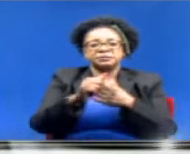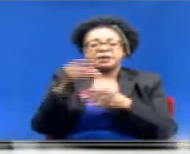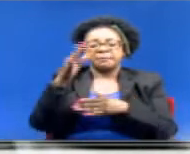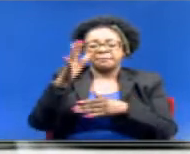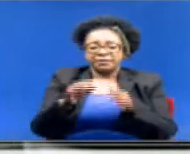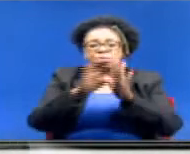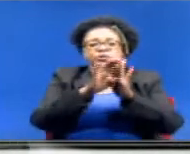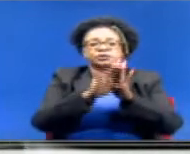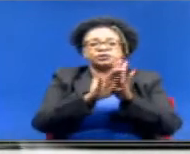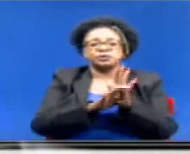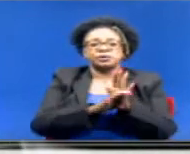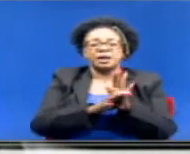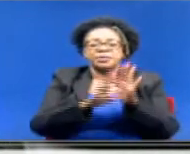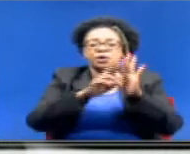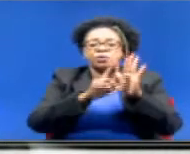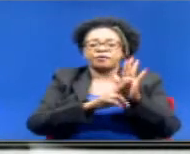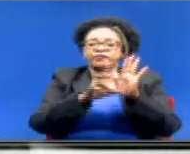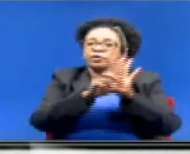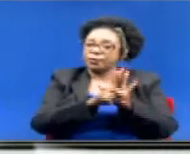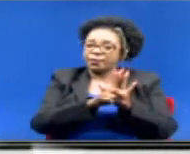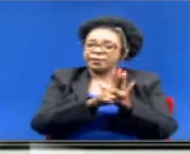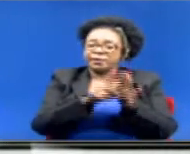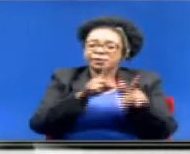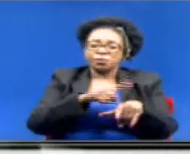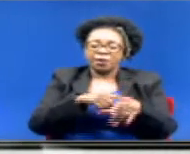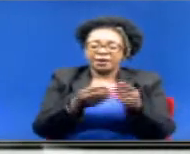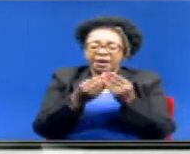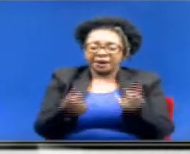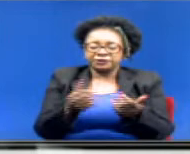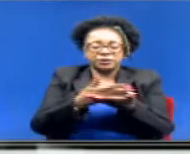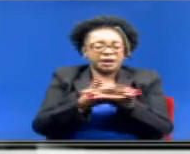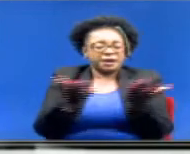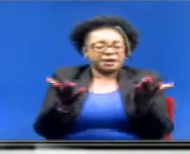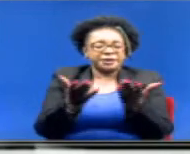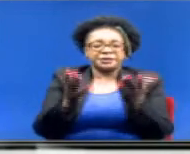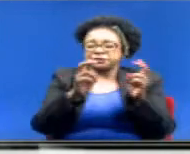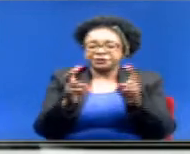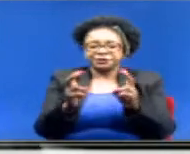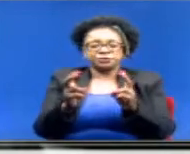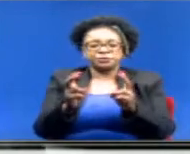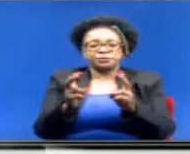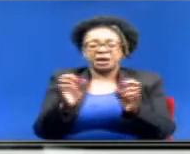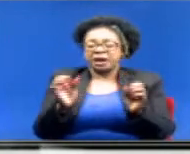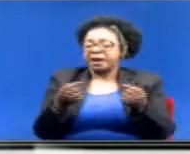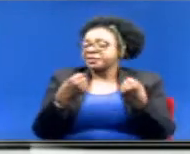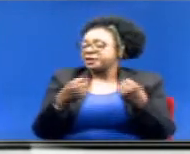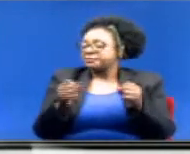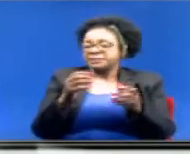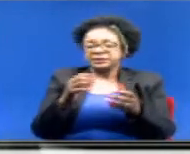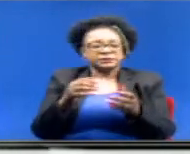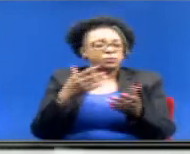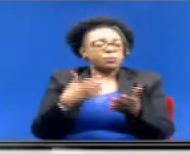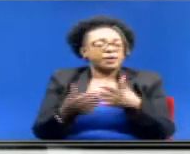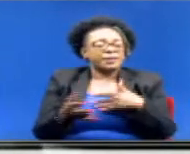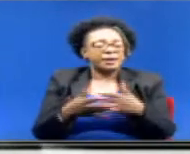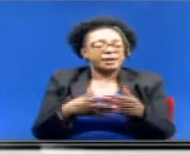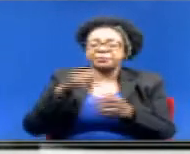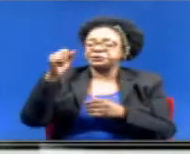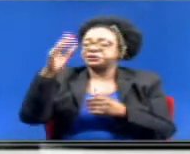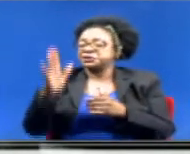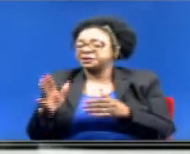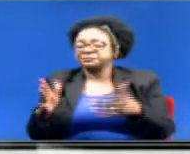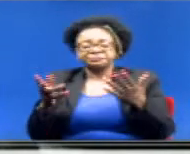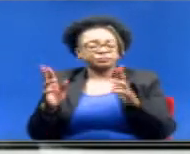constitution and the rule of law when handling any matter for any citizen. It does not matter whether it's a politician, it's a normal